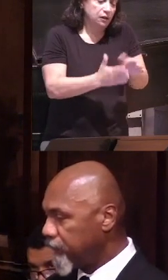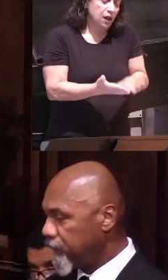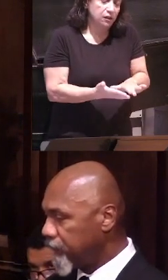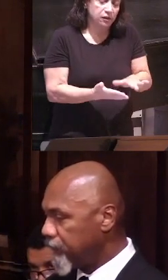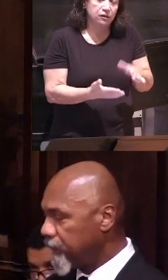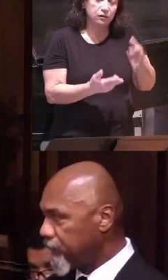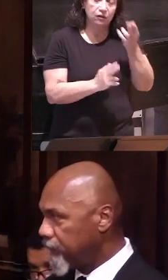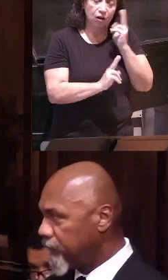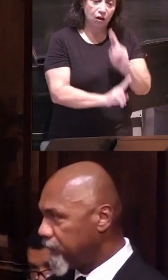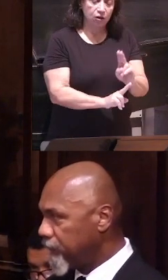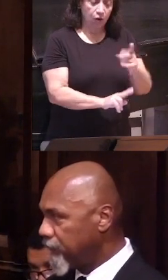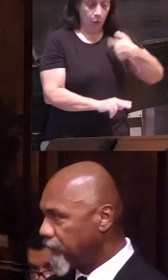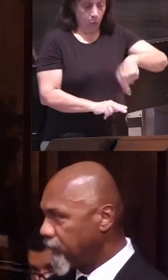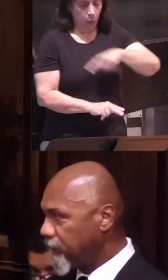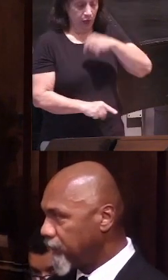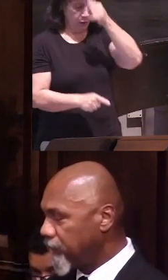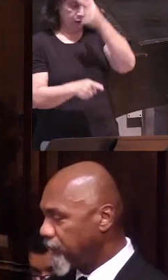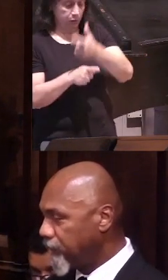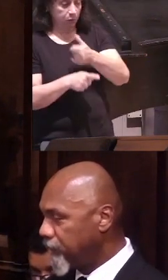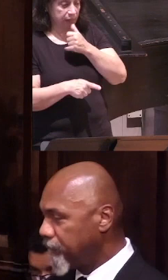we, his siblings,